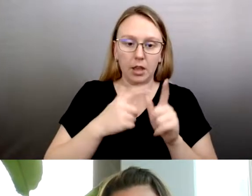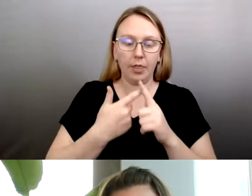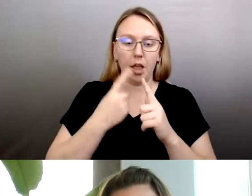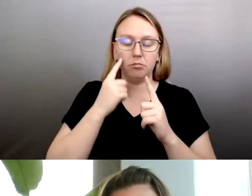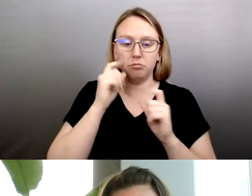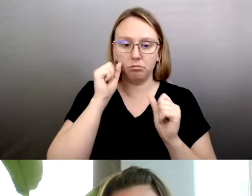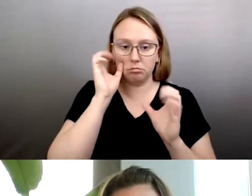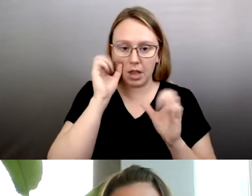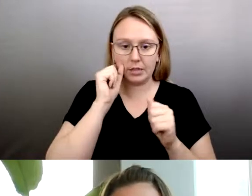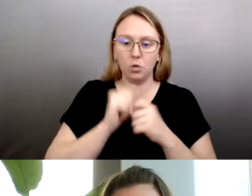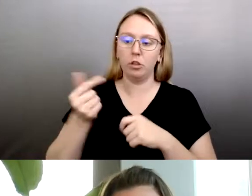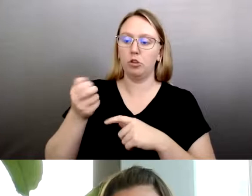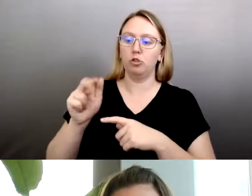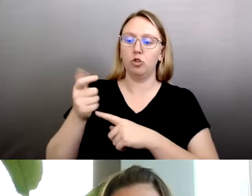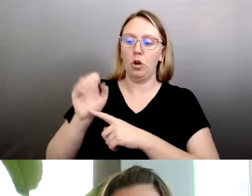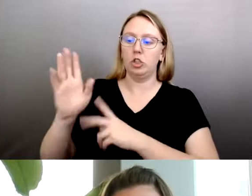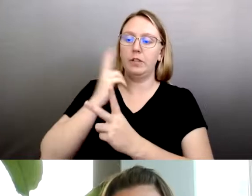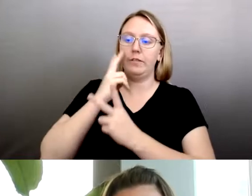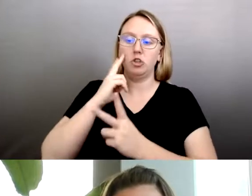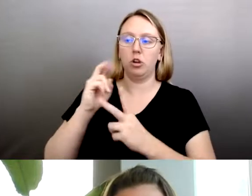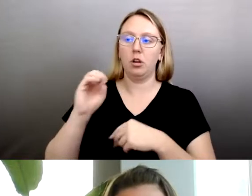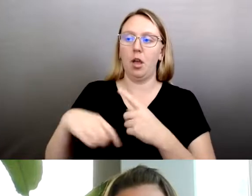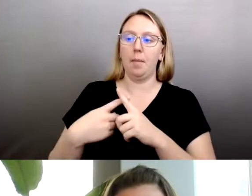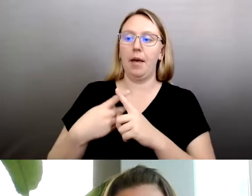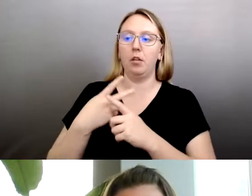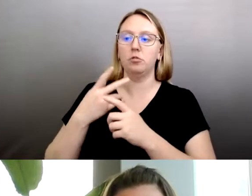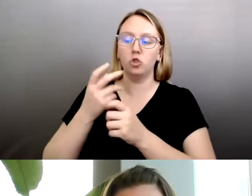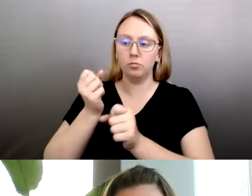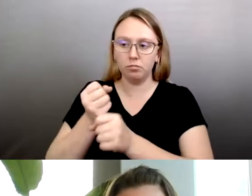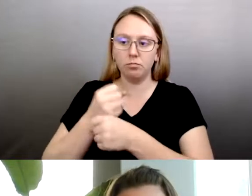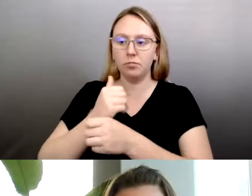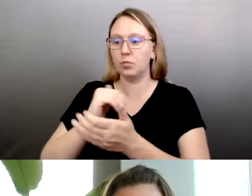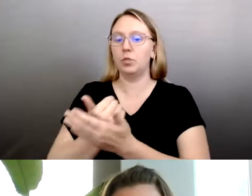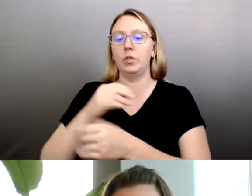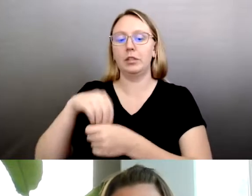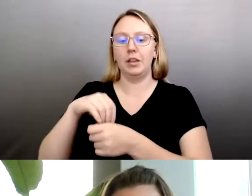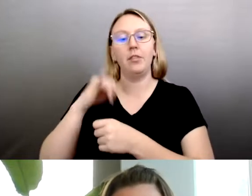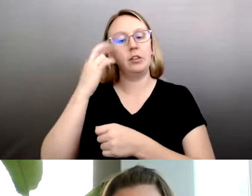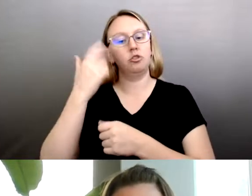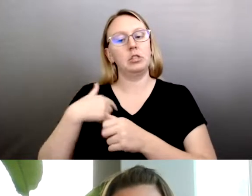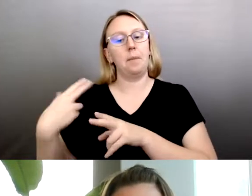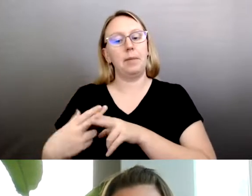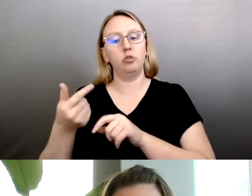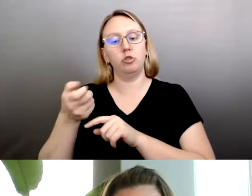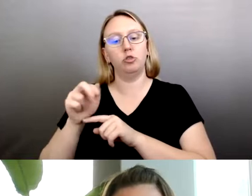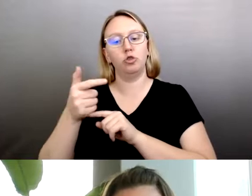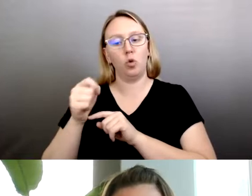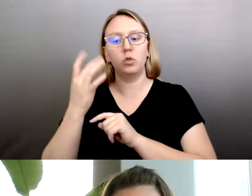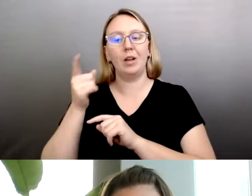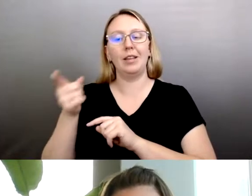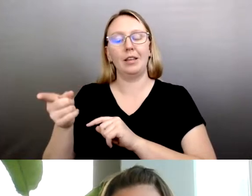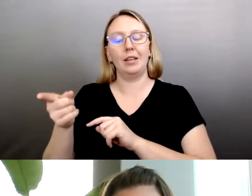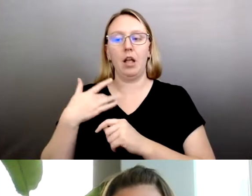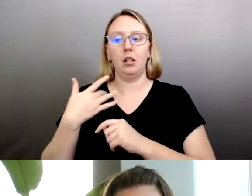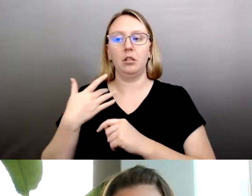vision for completely reconstructing the interior. And I think that's why I've started to cite George as being so important in our space, because it almost felt like he was handing